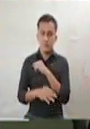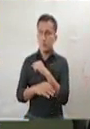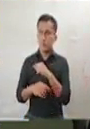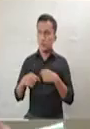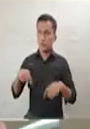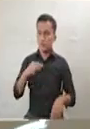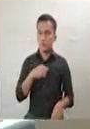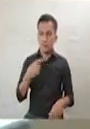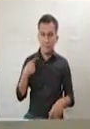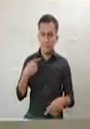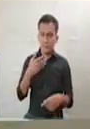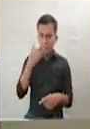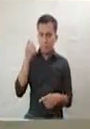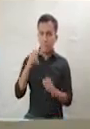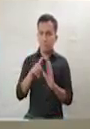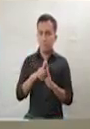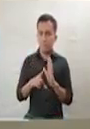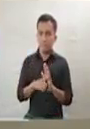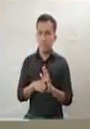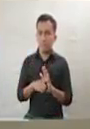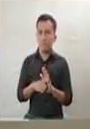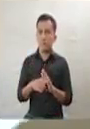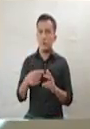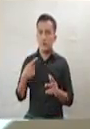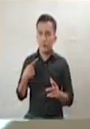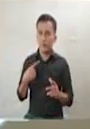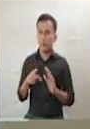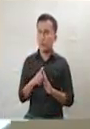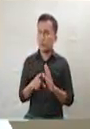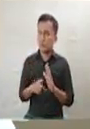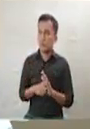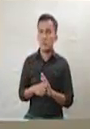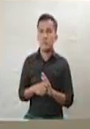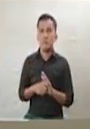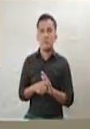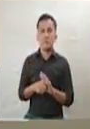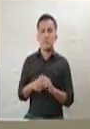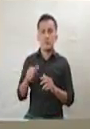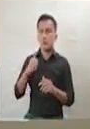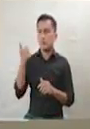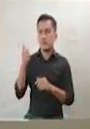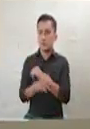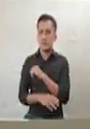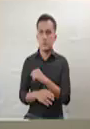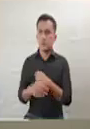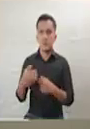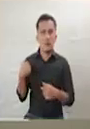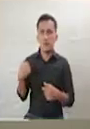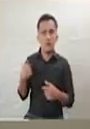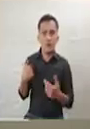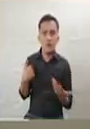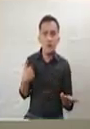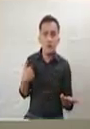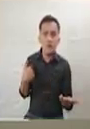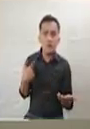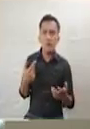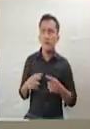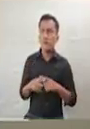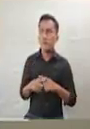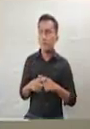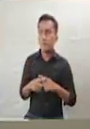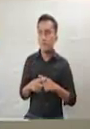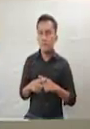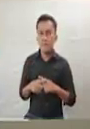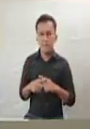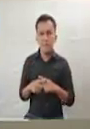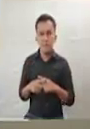laws. Like, we have laws that maybe other countries have not even thought about. But that's